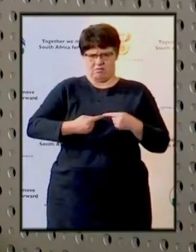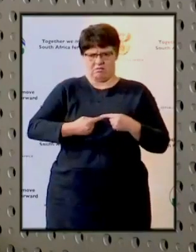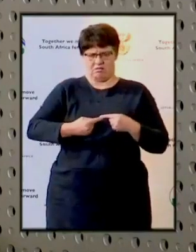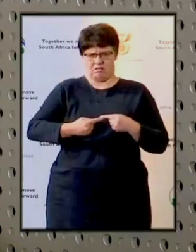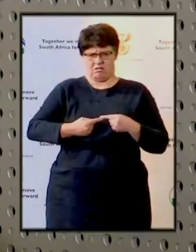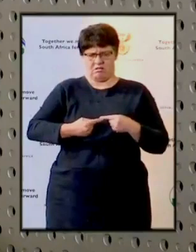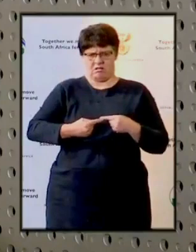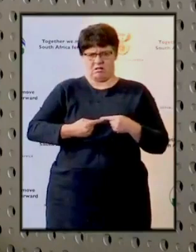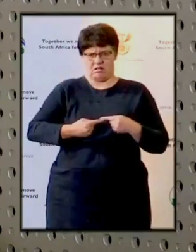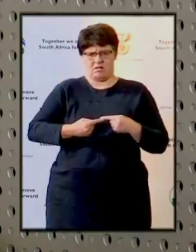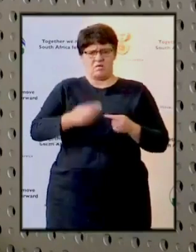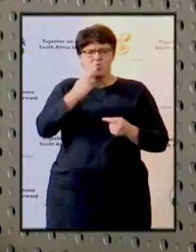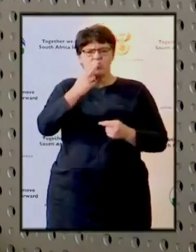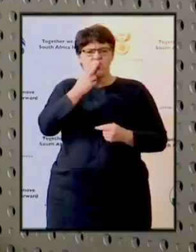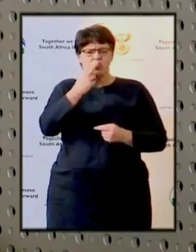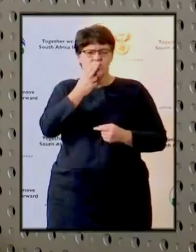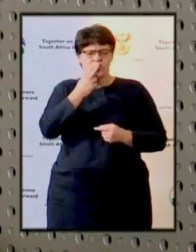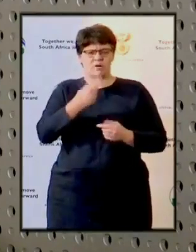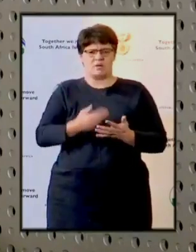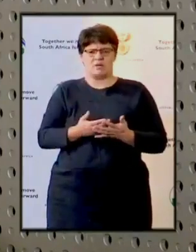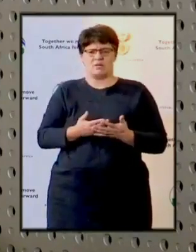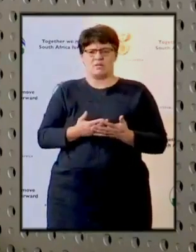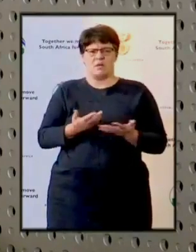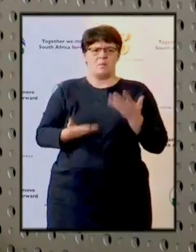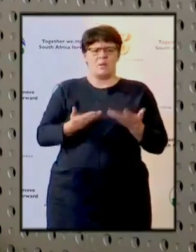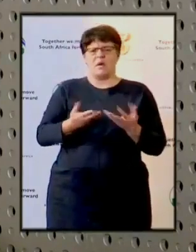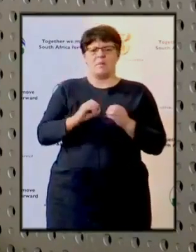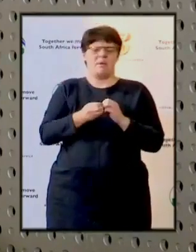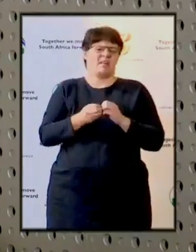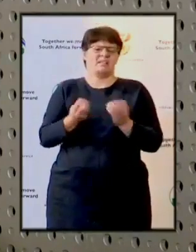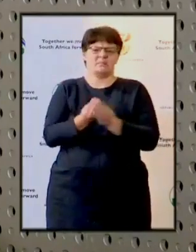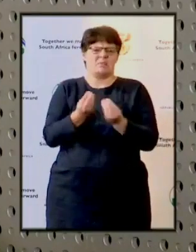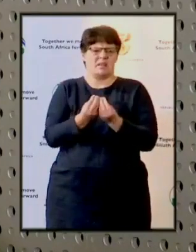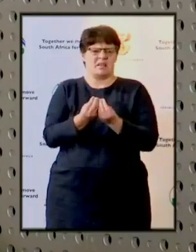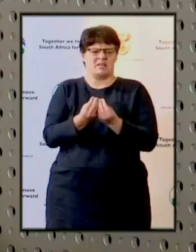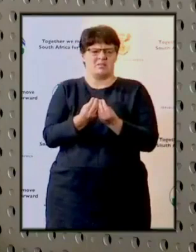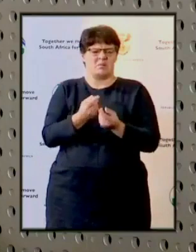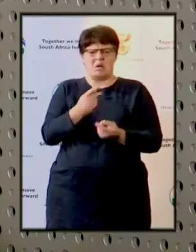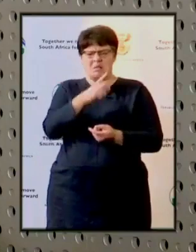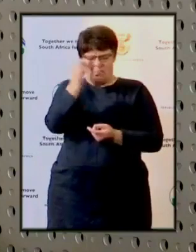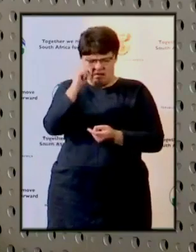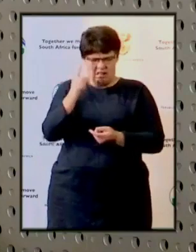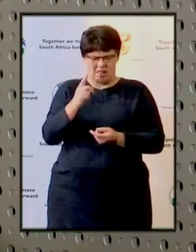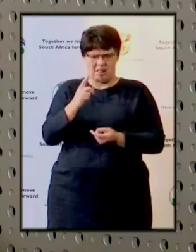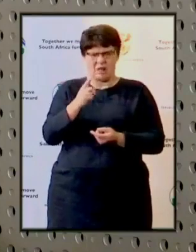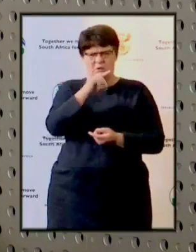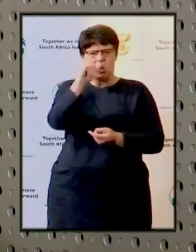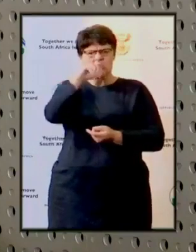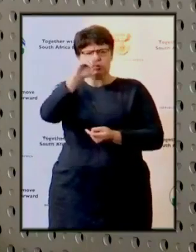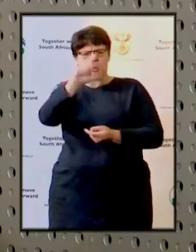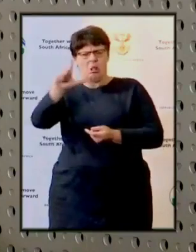who do tobacco and make a, like, a, I don't know what you call it, like a zol,